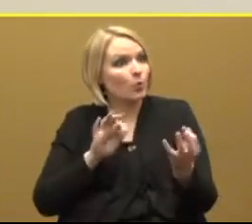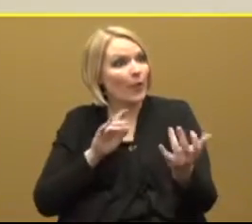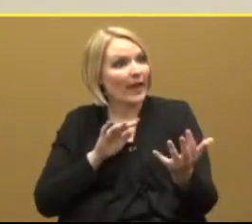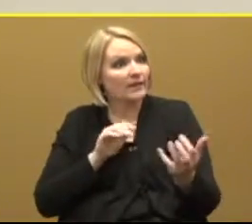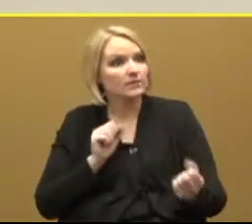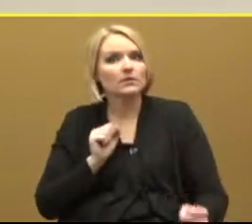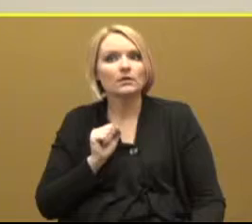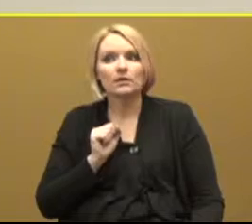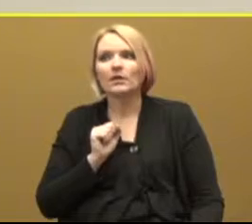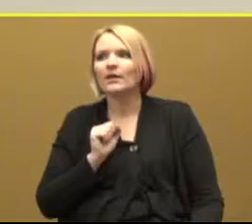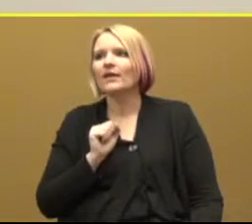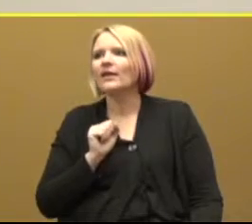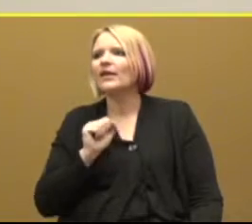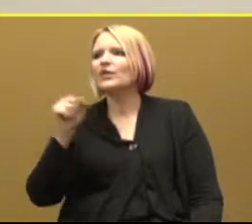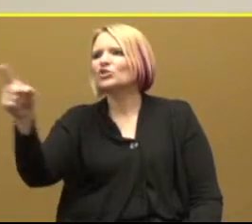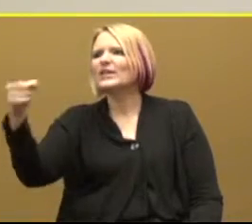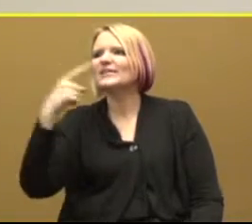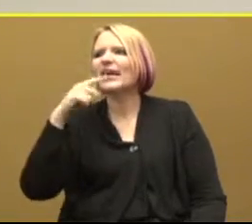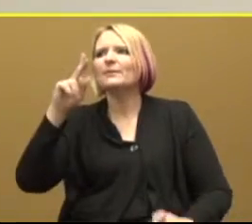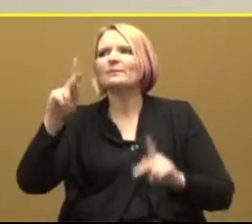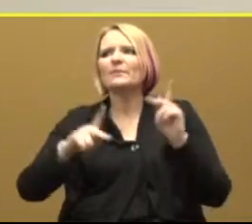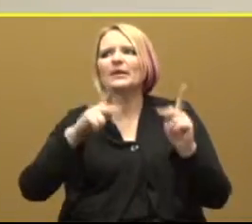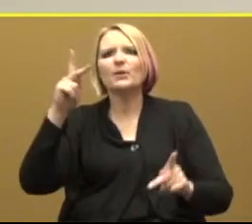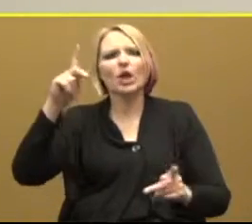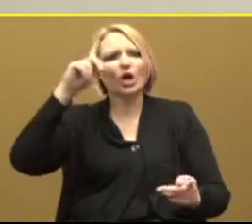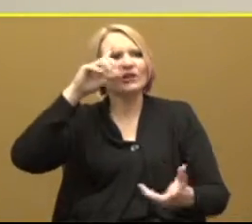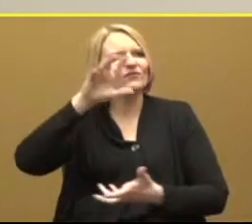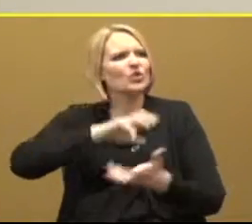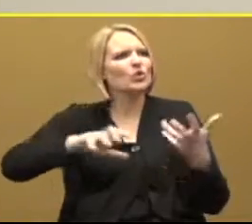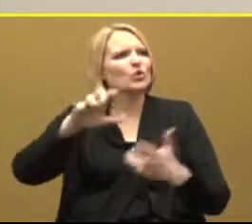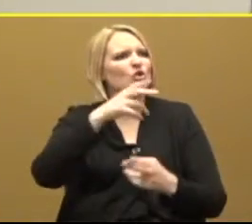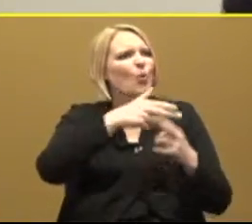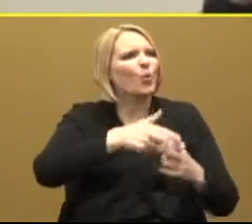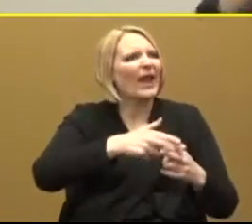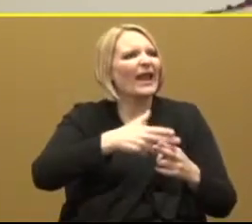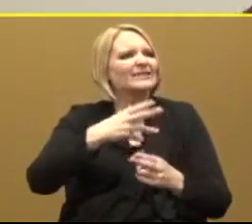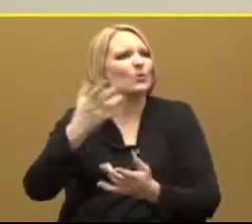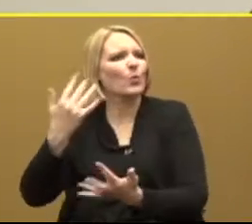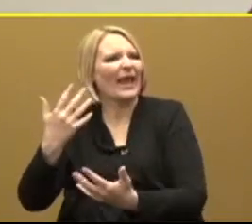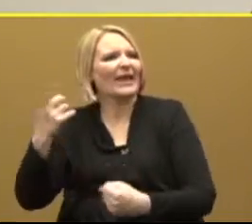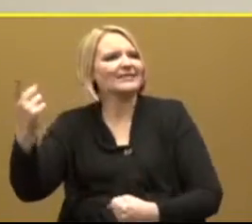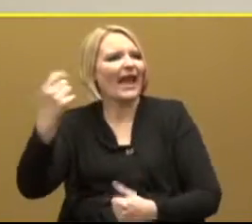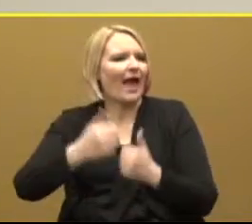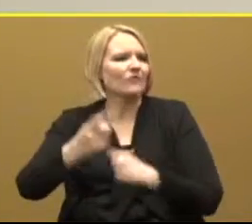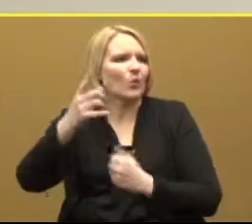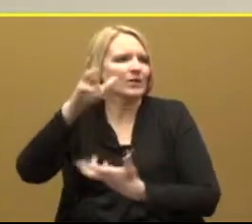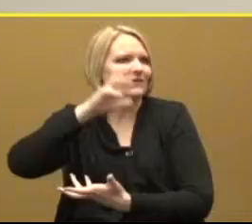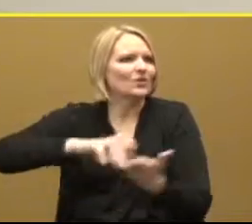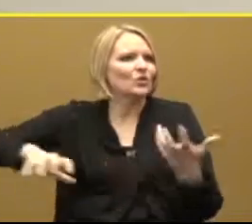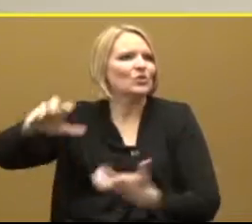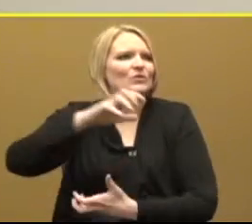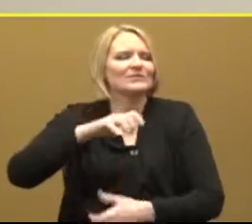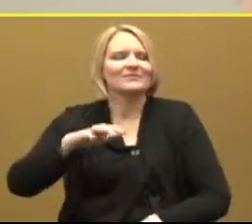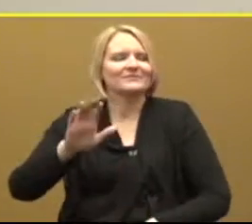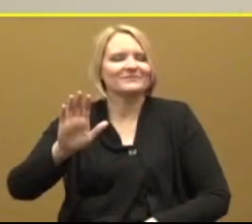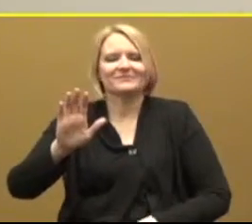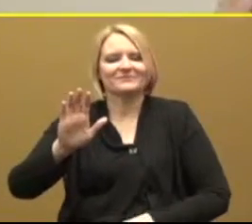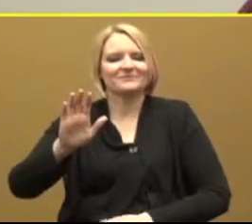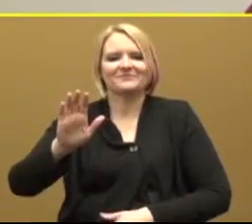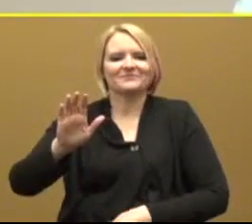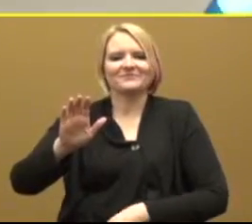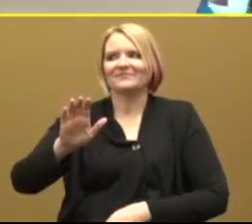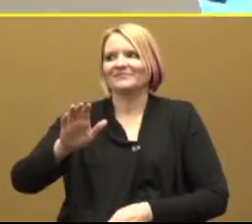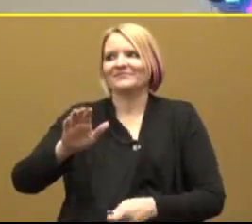concept? People are having an aha that you mean wait. Wait. Don't, like, I wore my stripes the